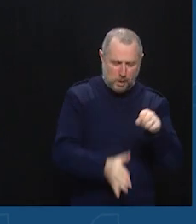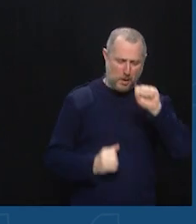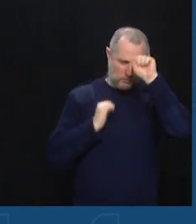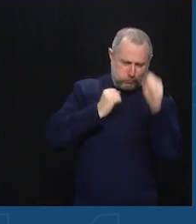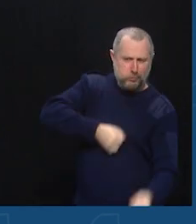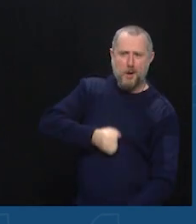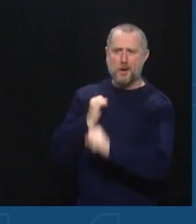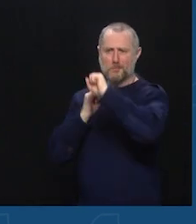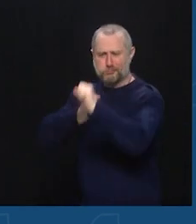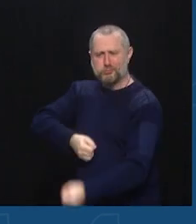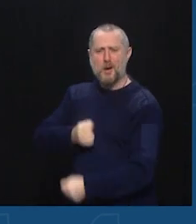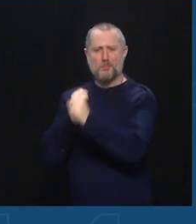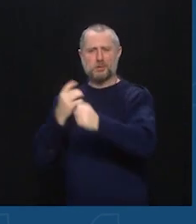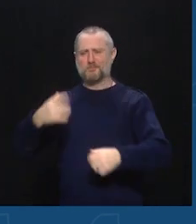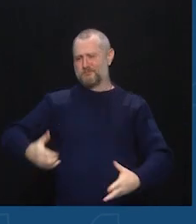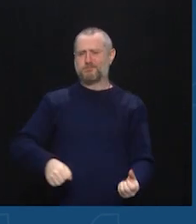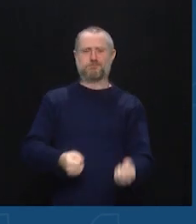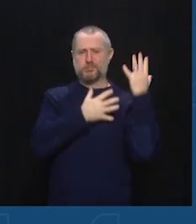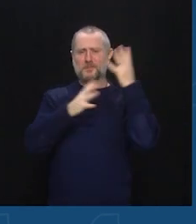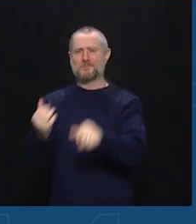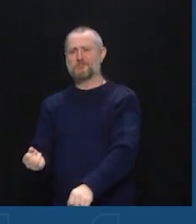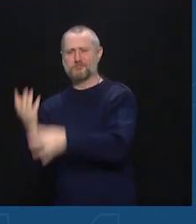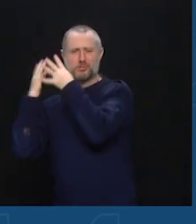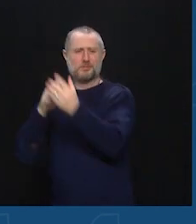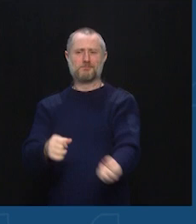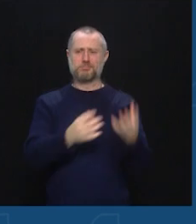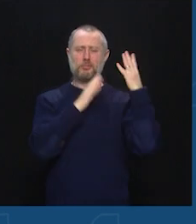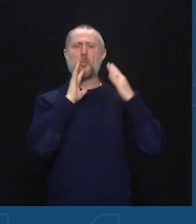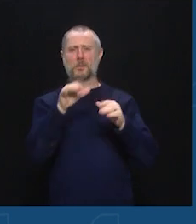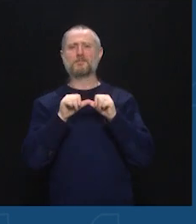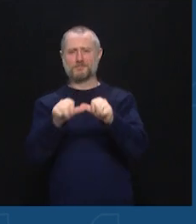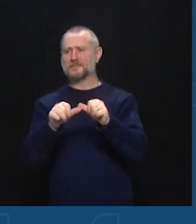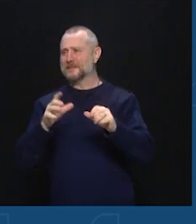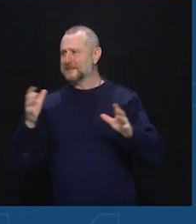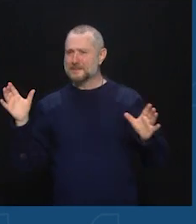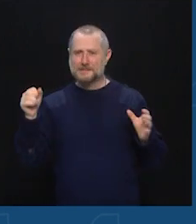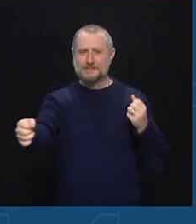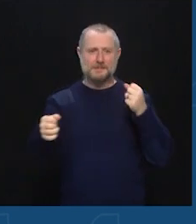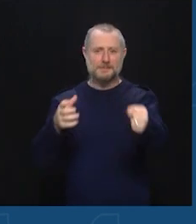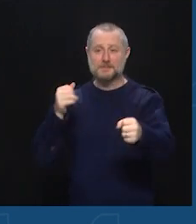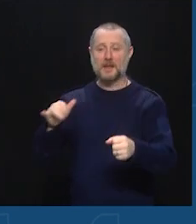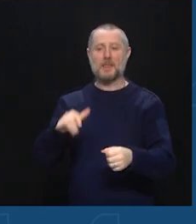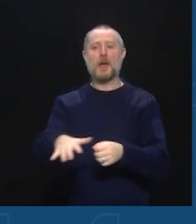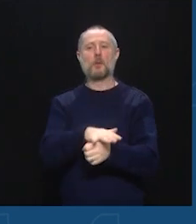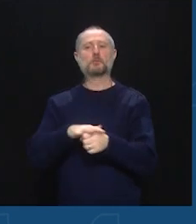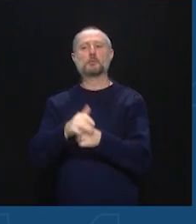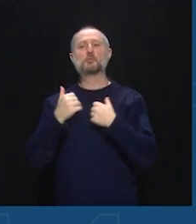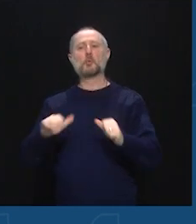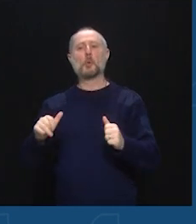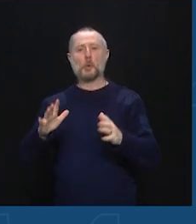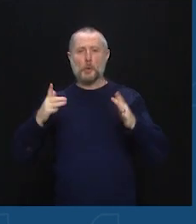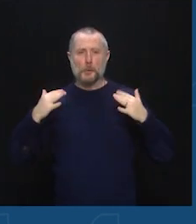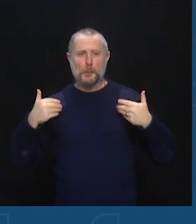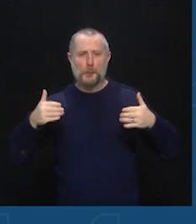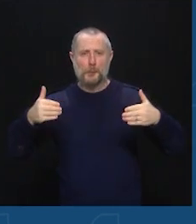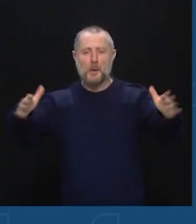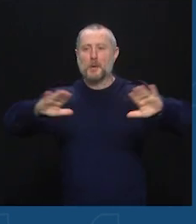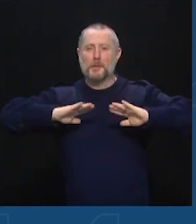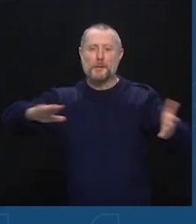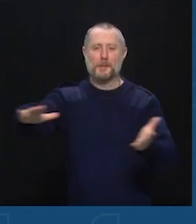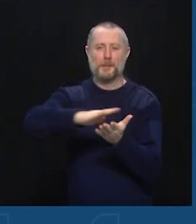to deploy, and that will focus their work here in the Hudson Valley and here in Ulster to try to move some of those